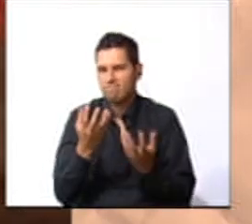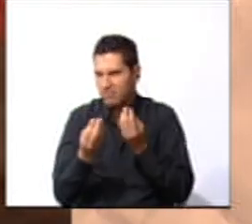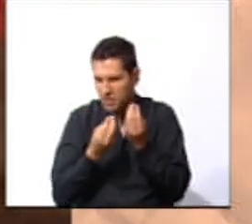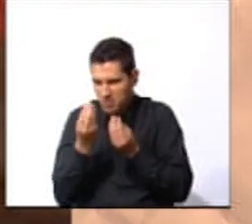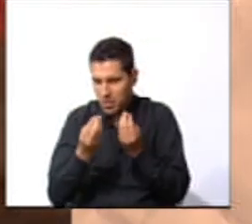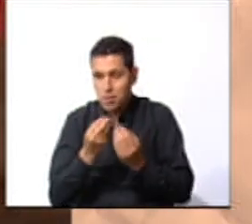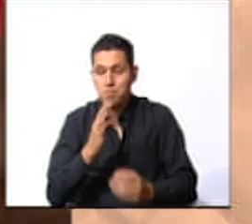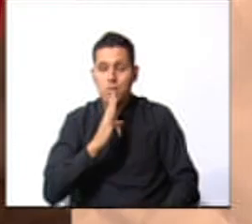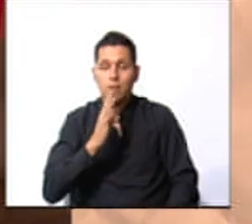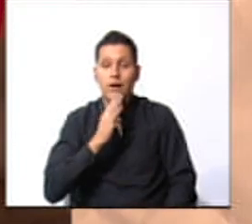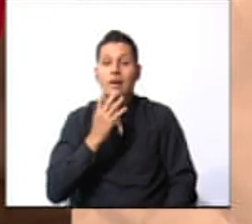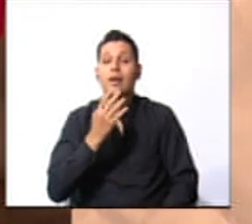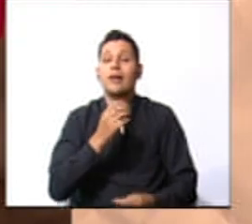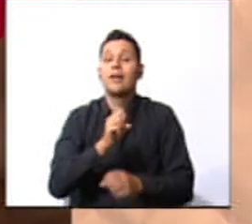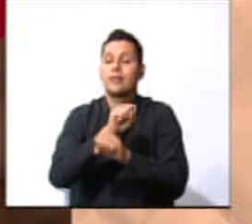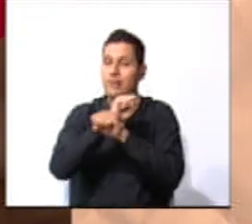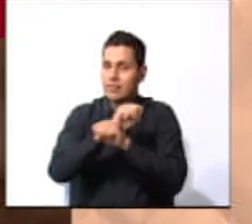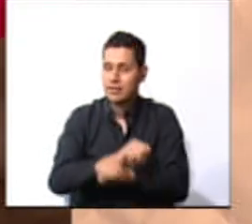typical ox cart.